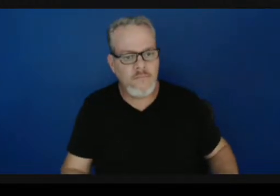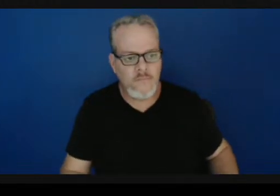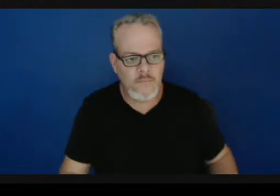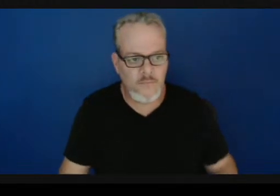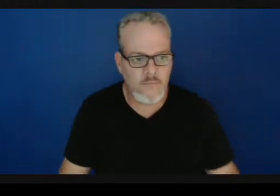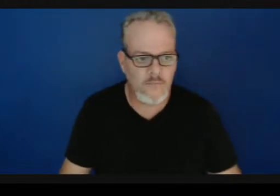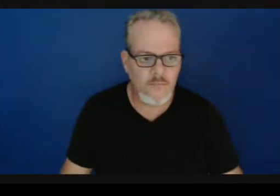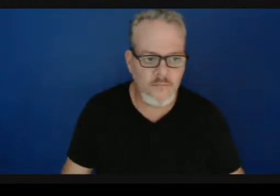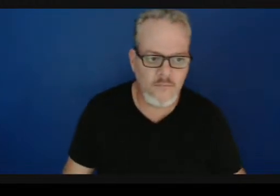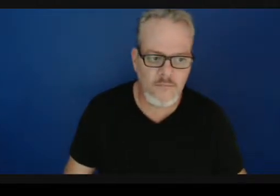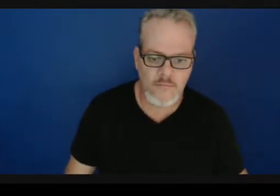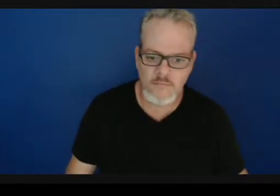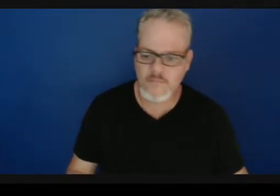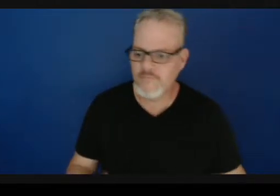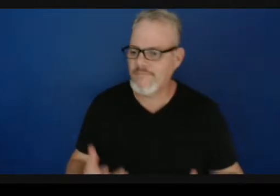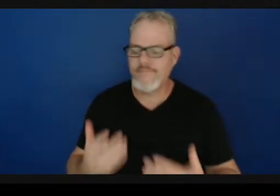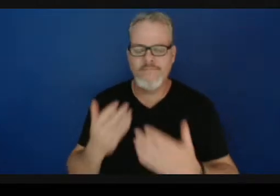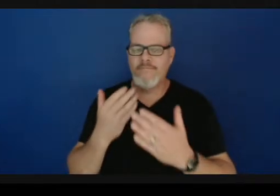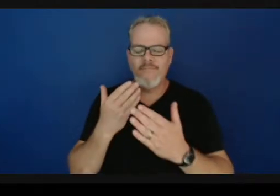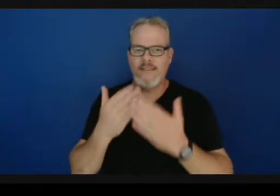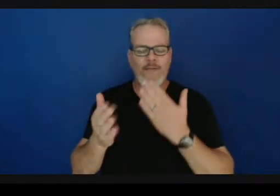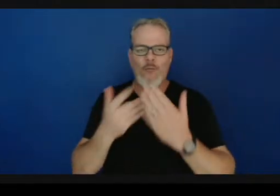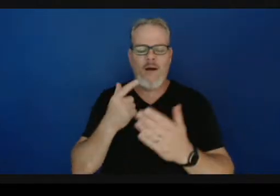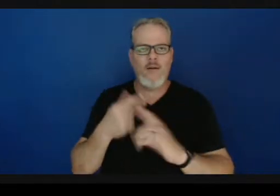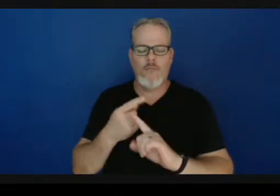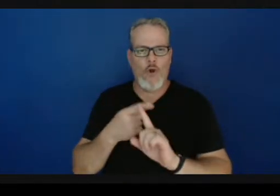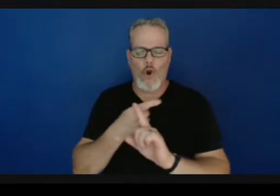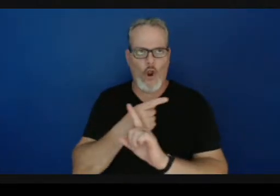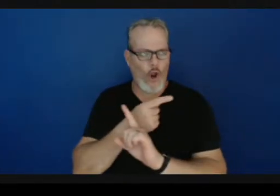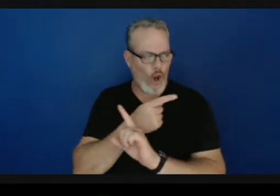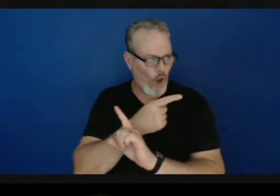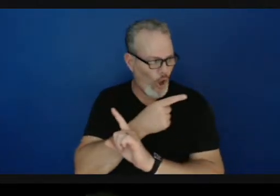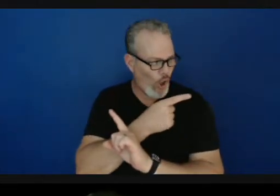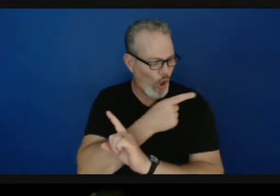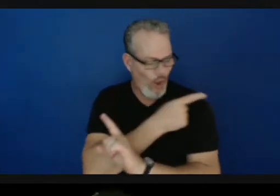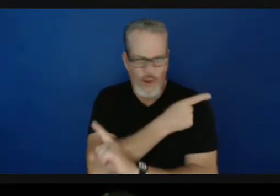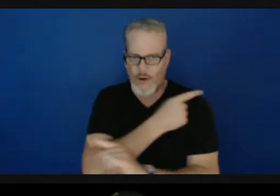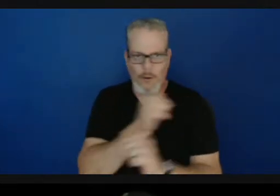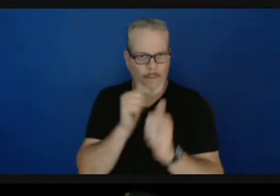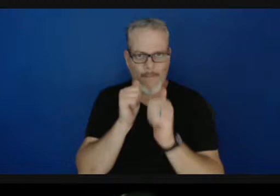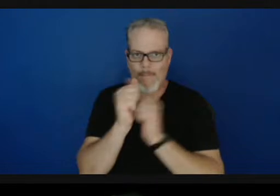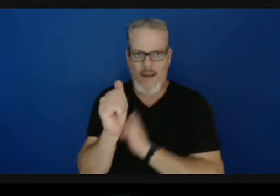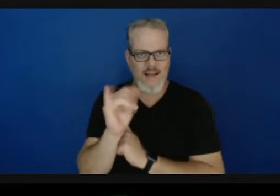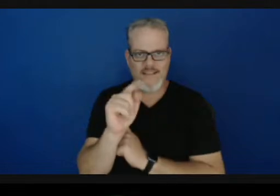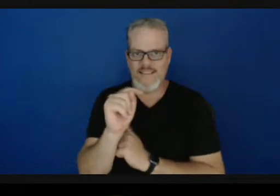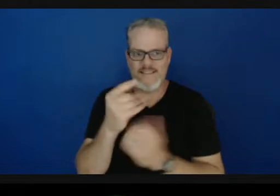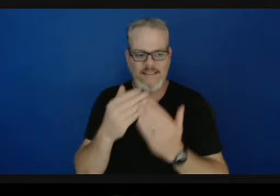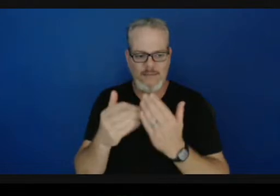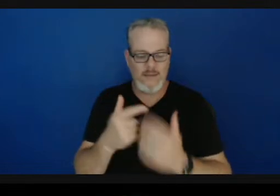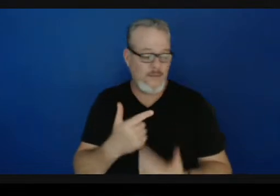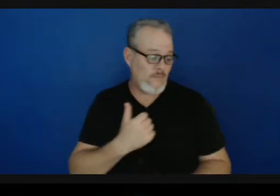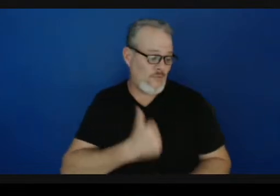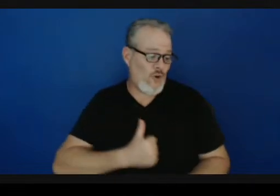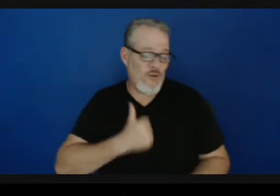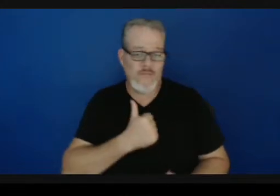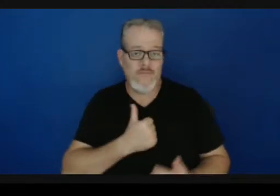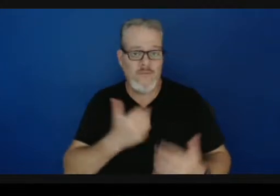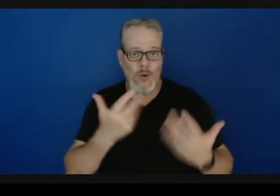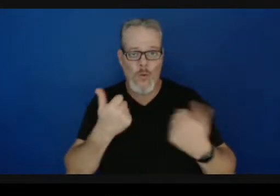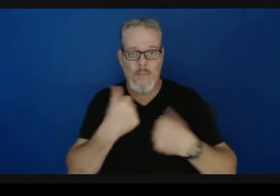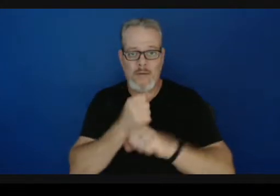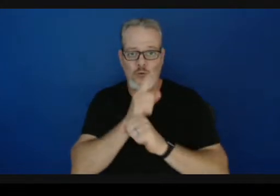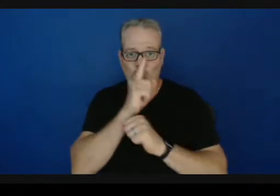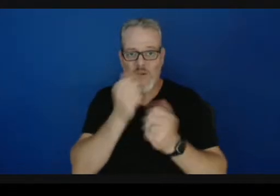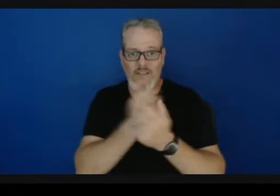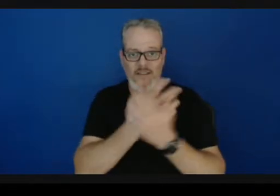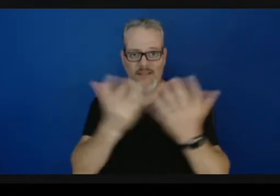That's all right. We went way past it at this point. We went way past it. Yeah, apologies. I want to make sure we tie things together here.